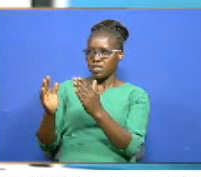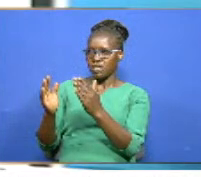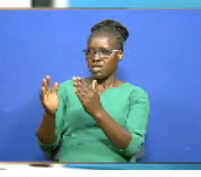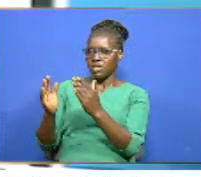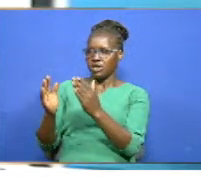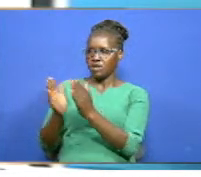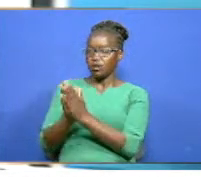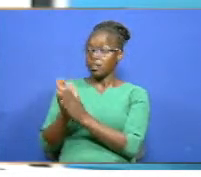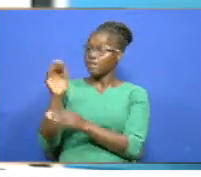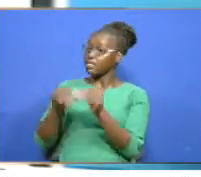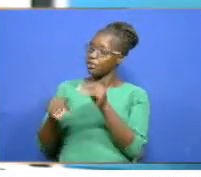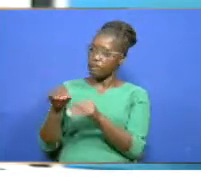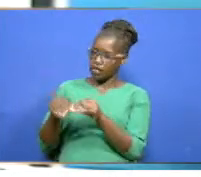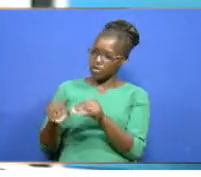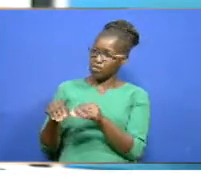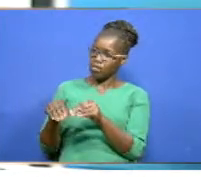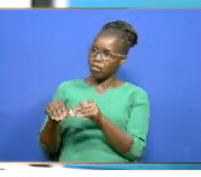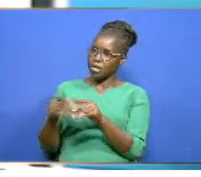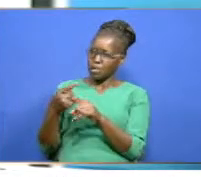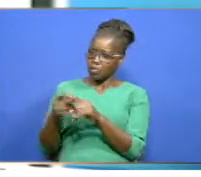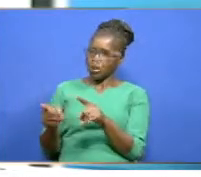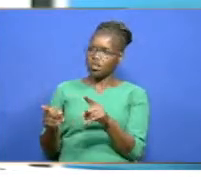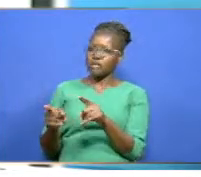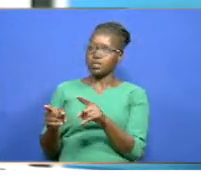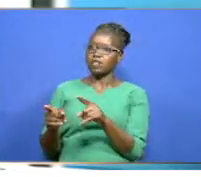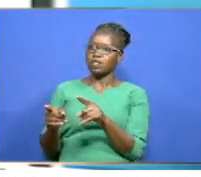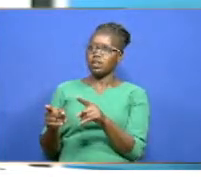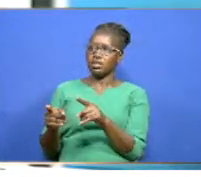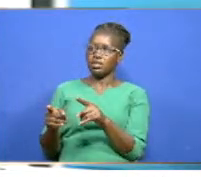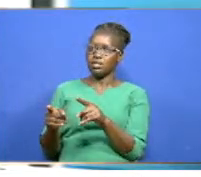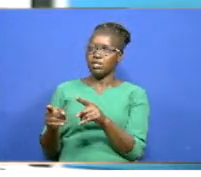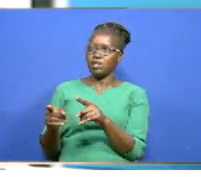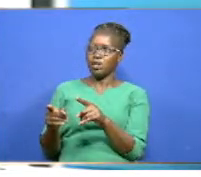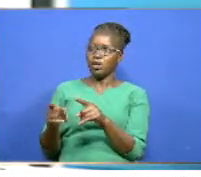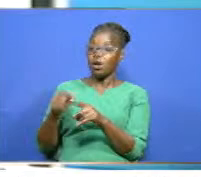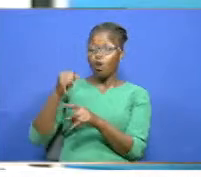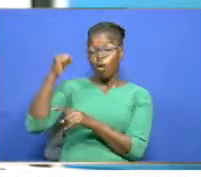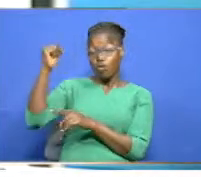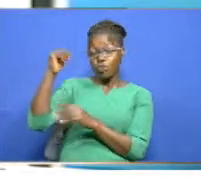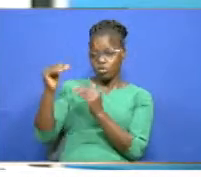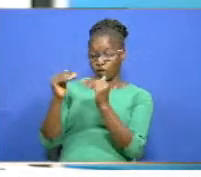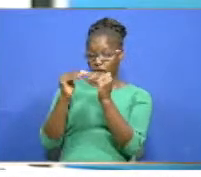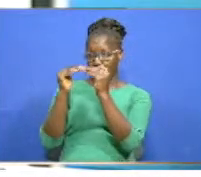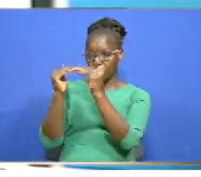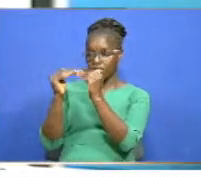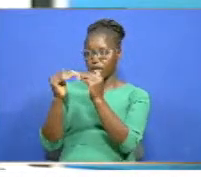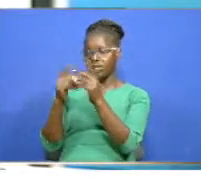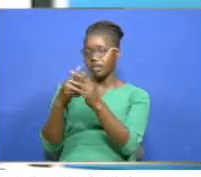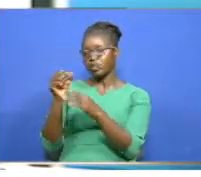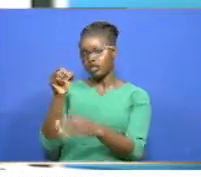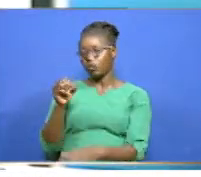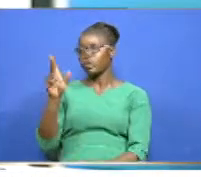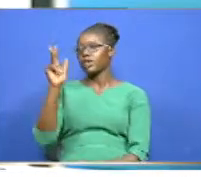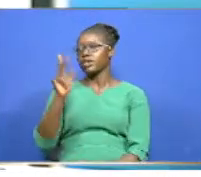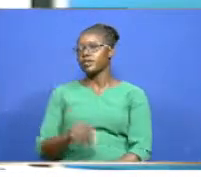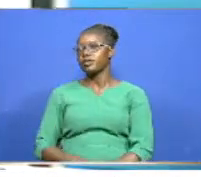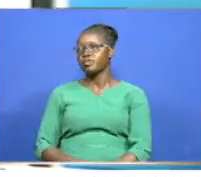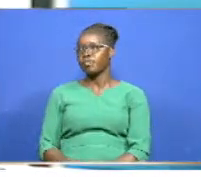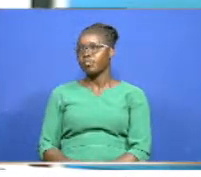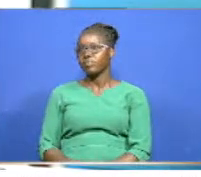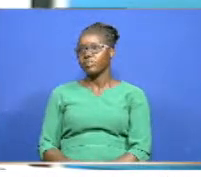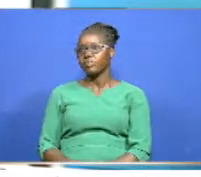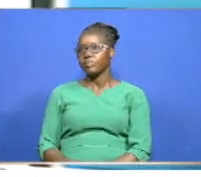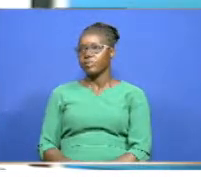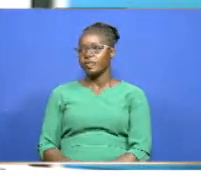upcoming referendum. But then when you look at it at the political level, then the timing is right. The timing is